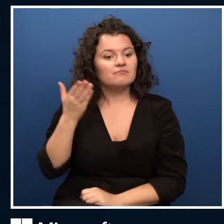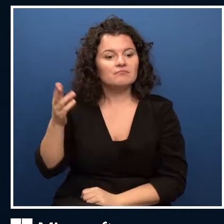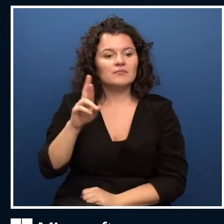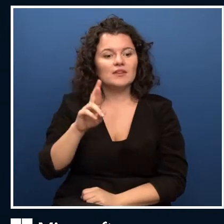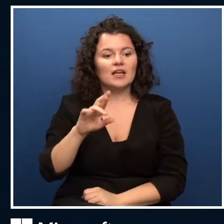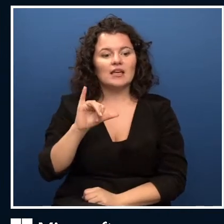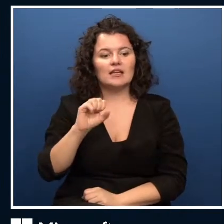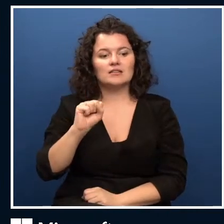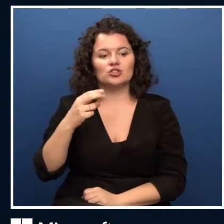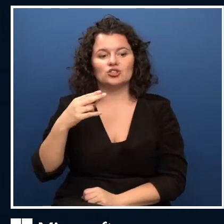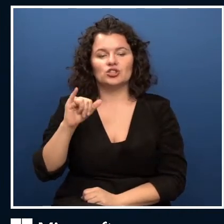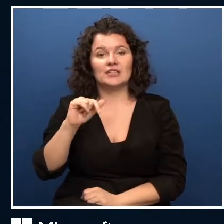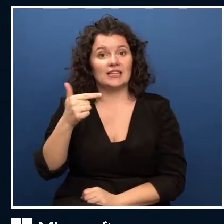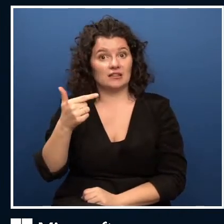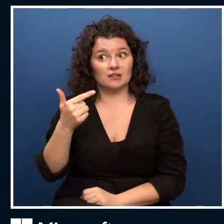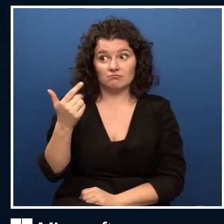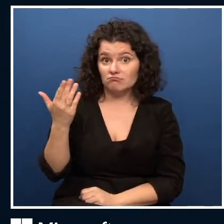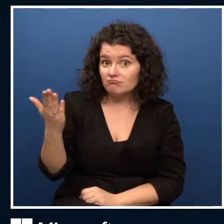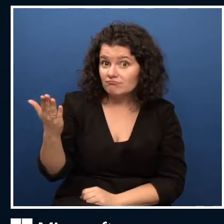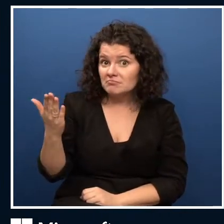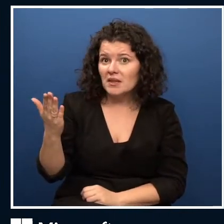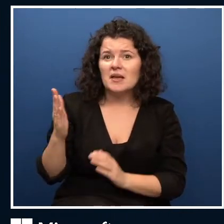for us?